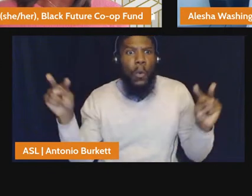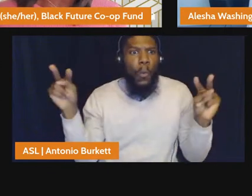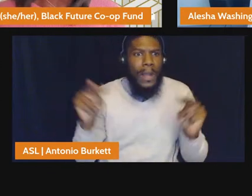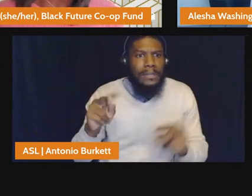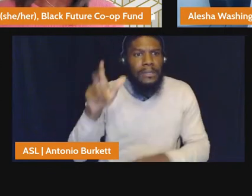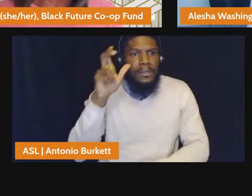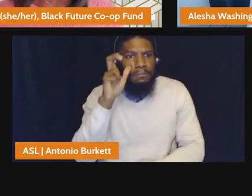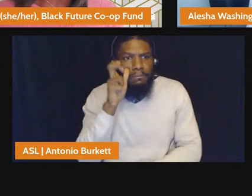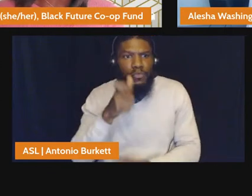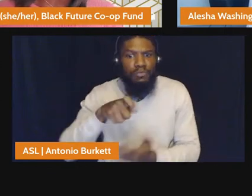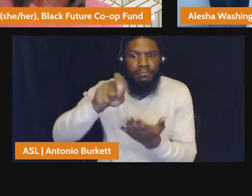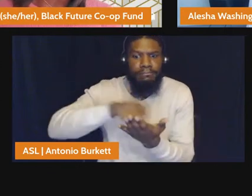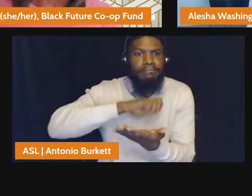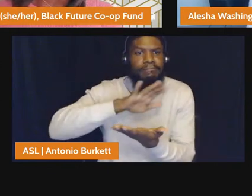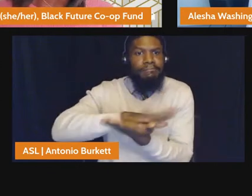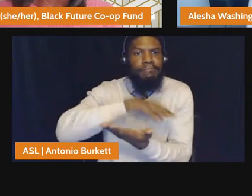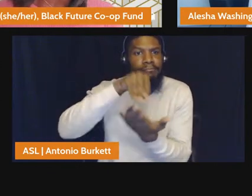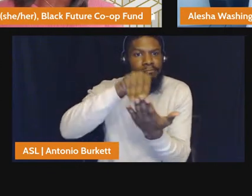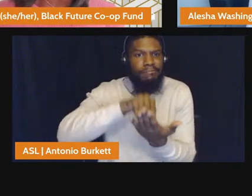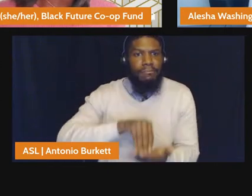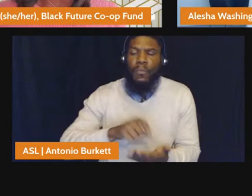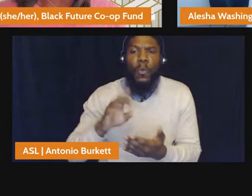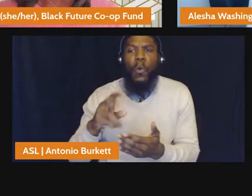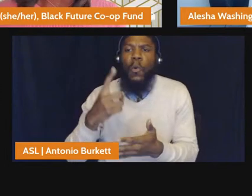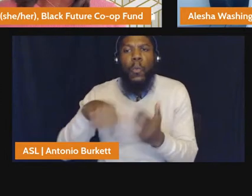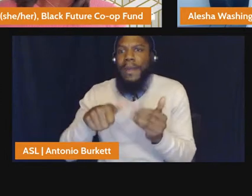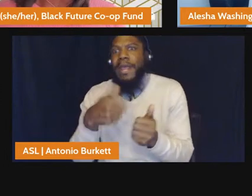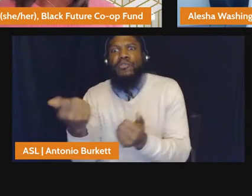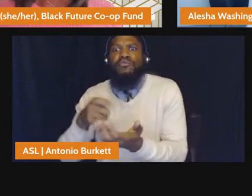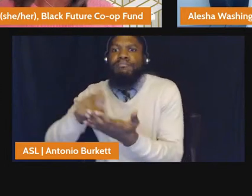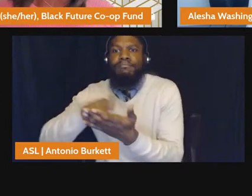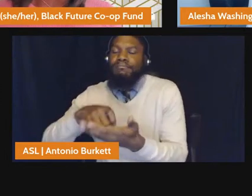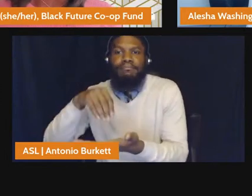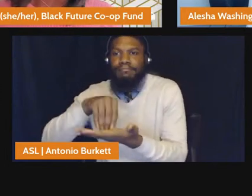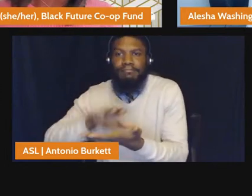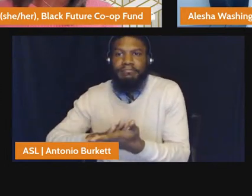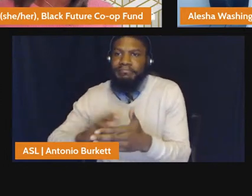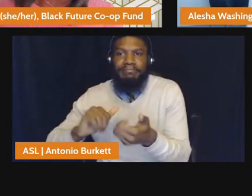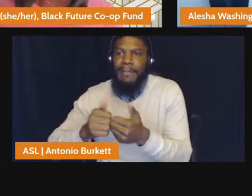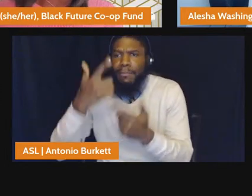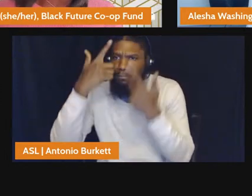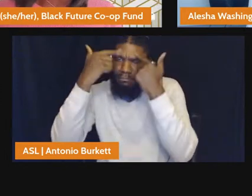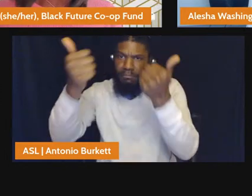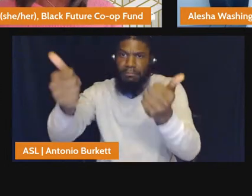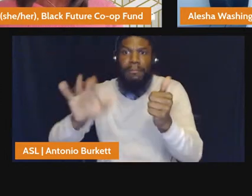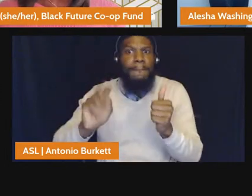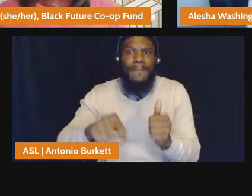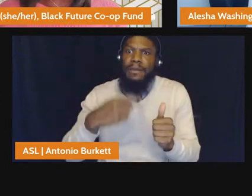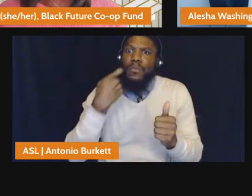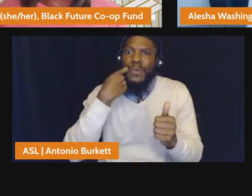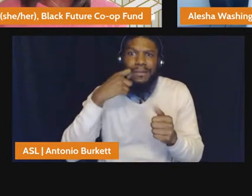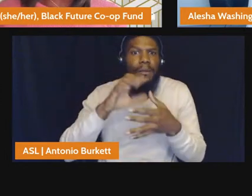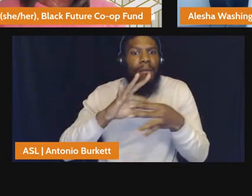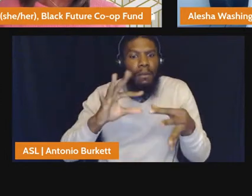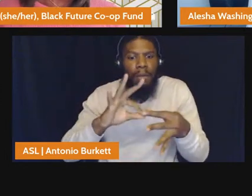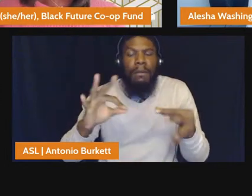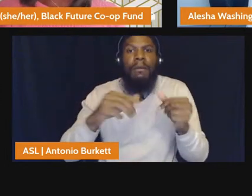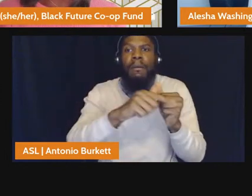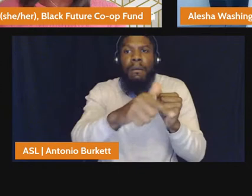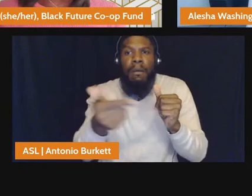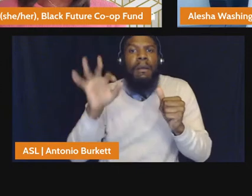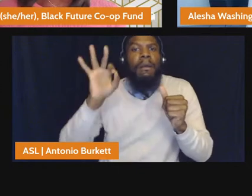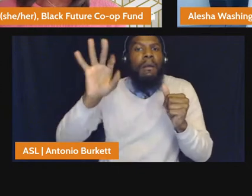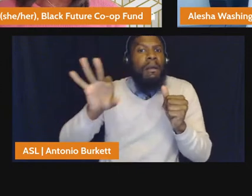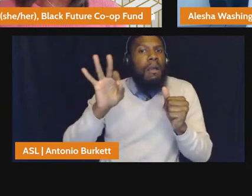to take notes if you're not able to write them, because you all are sharing incredible gems. And I know I have lots of colleagues who are